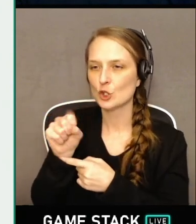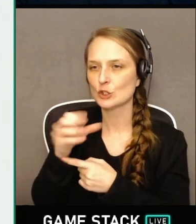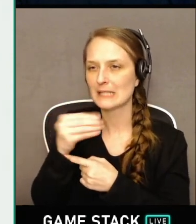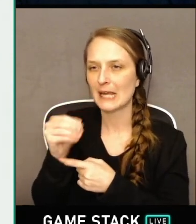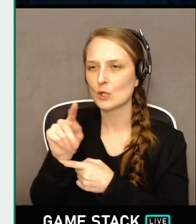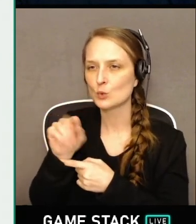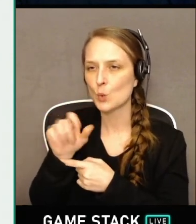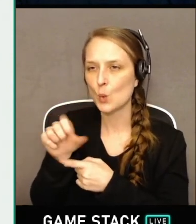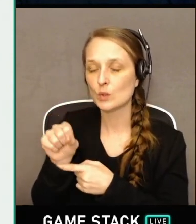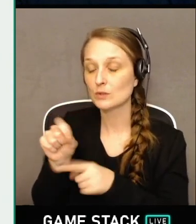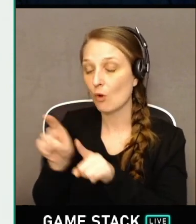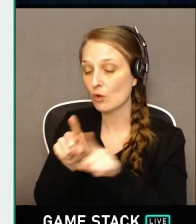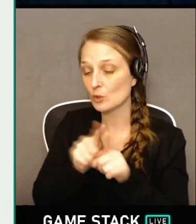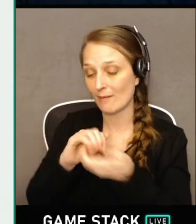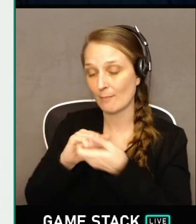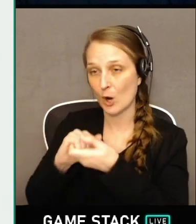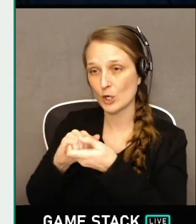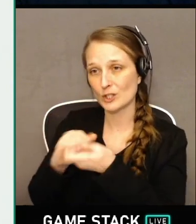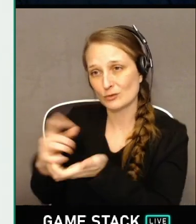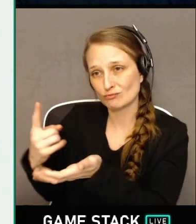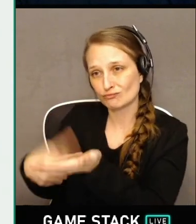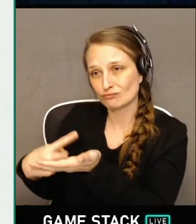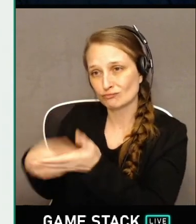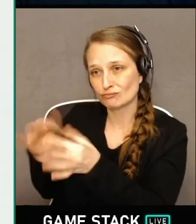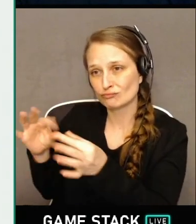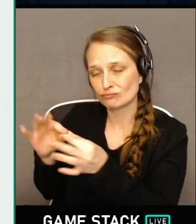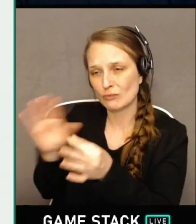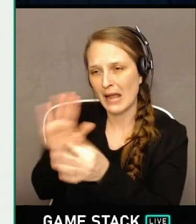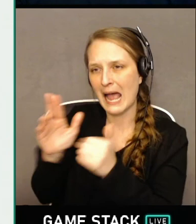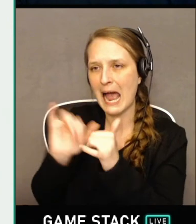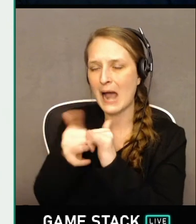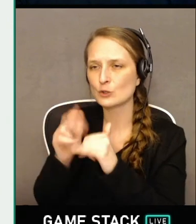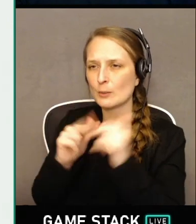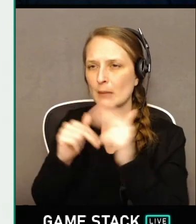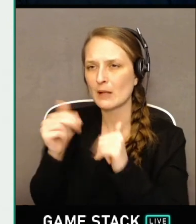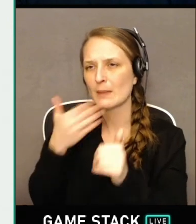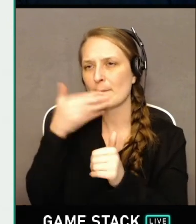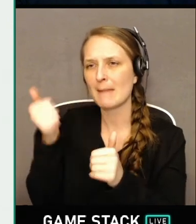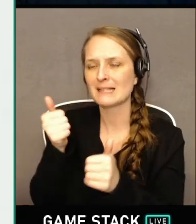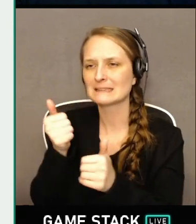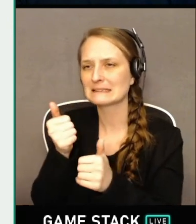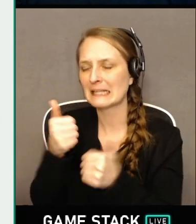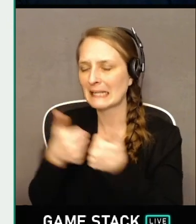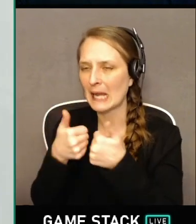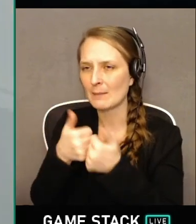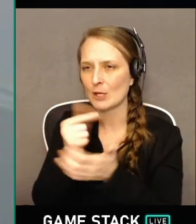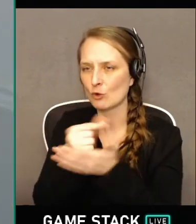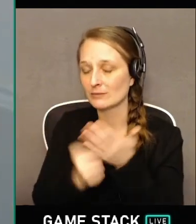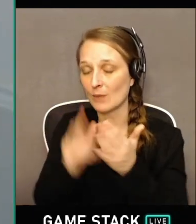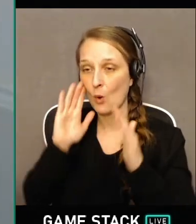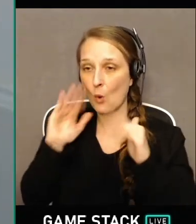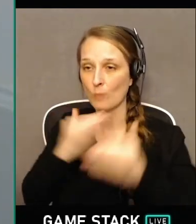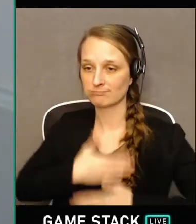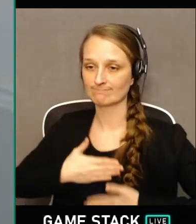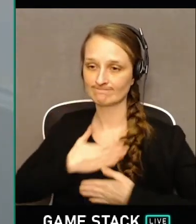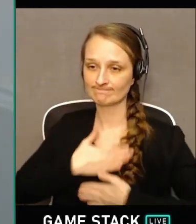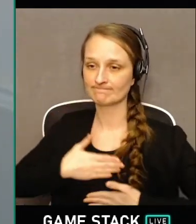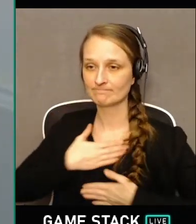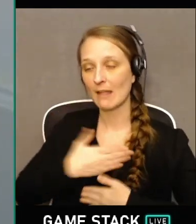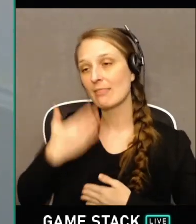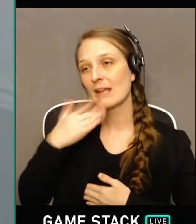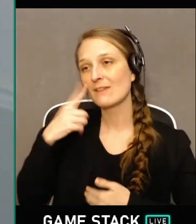have partners to talk about how they build the best gaming graphics on DirectX. I hope you enjoy them. Thank